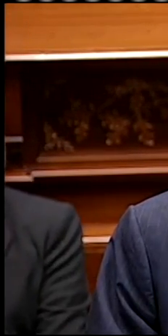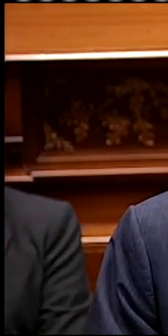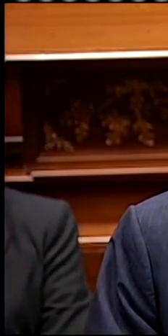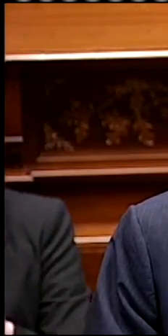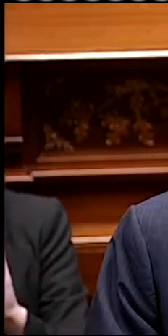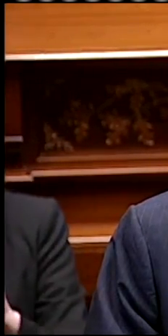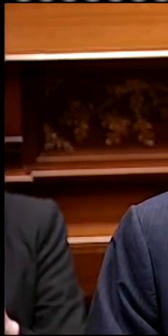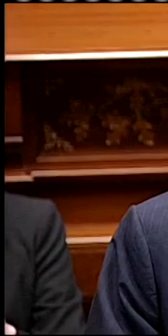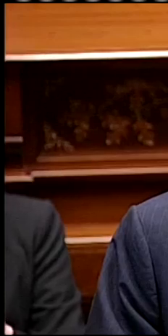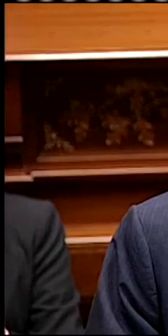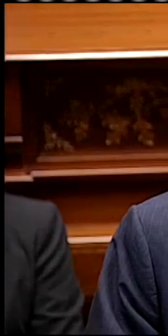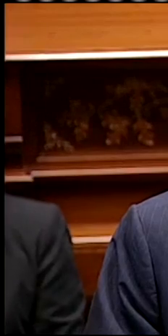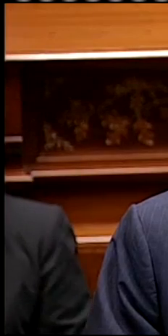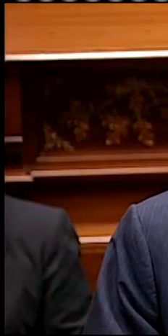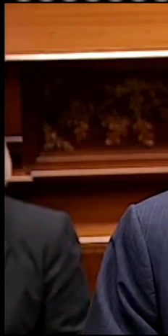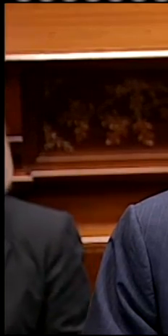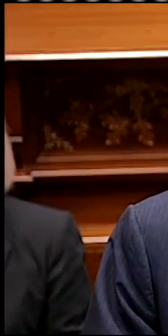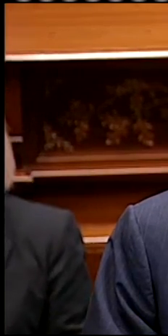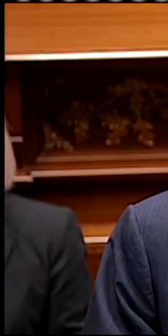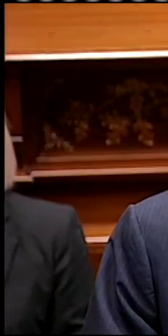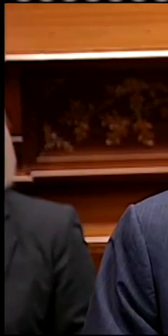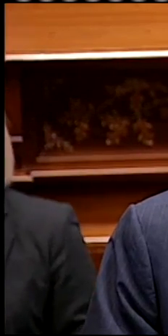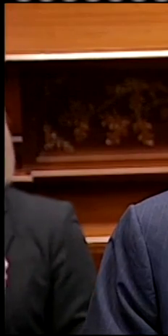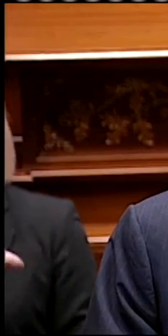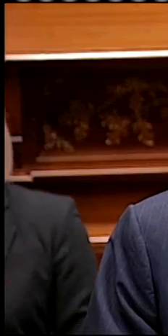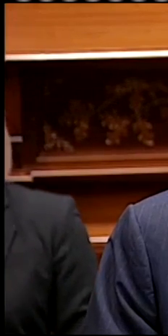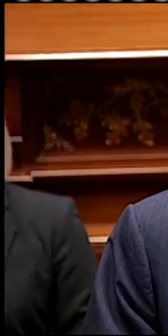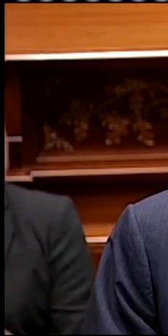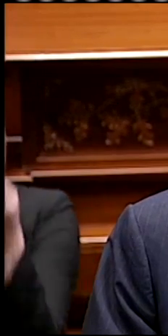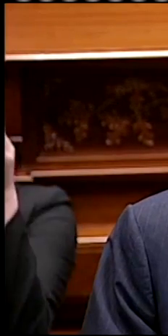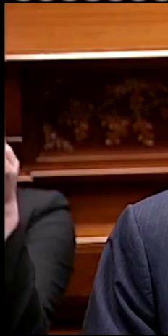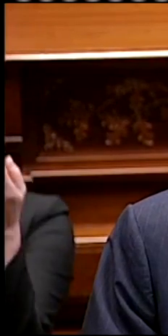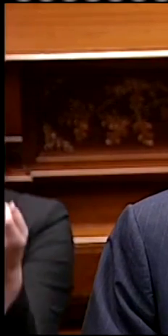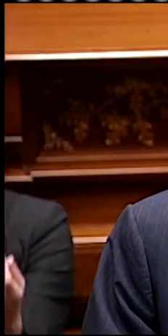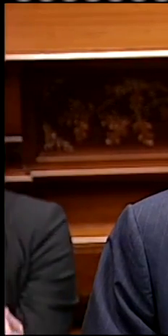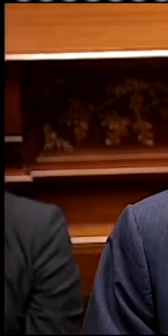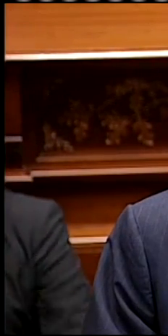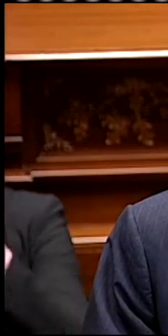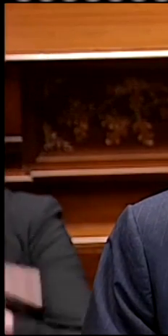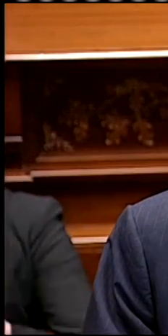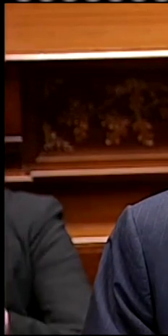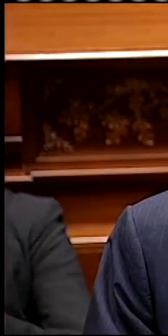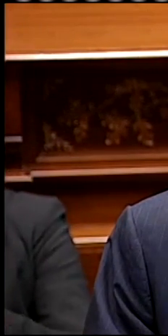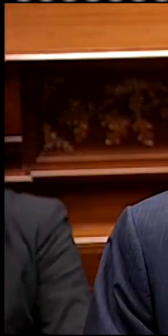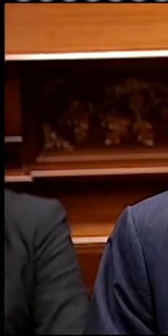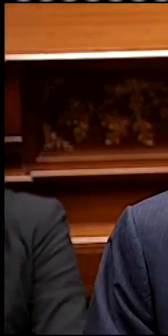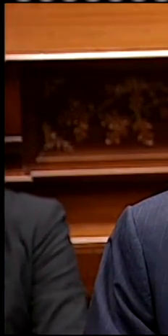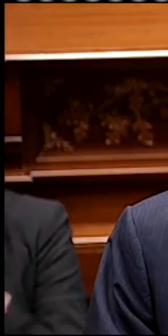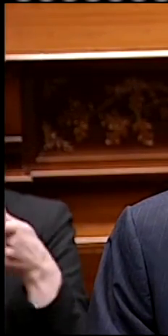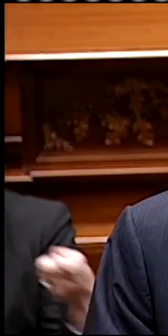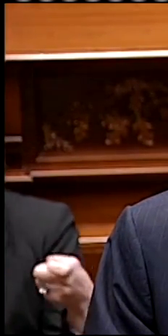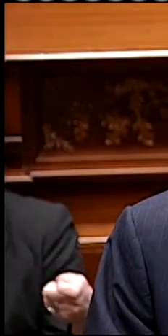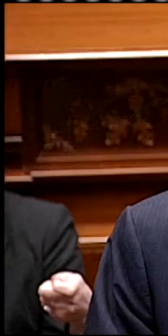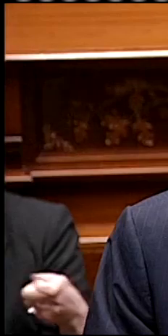government. We must eliminate this sort of political dealing.